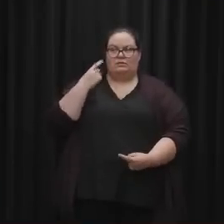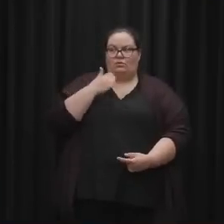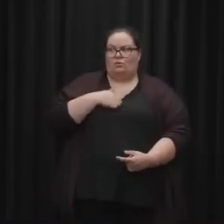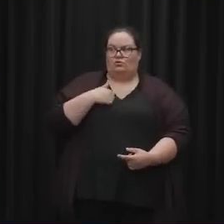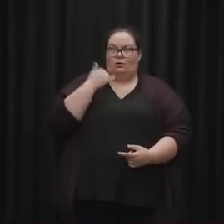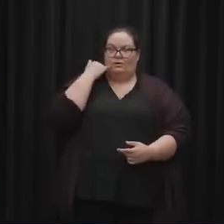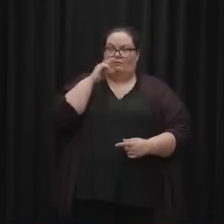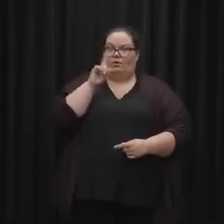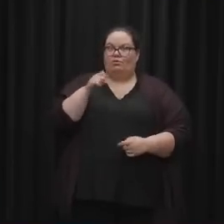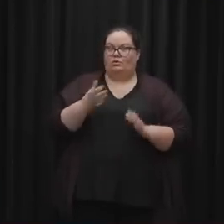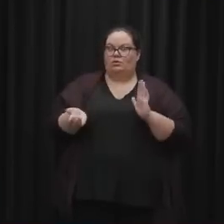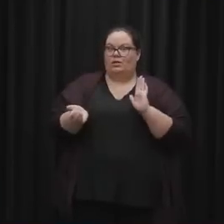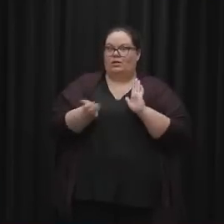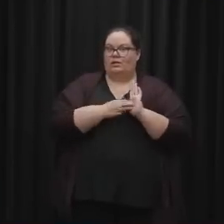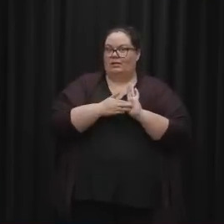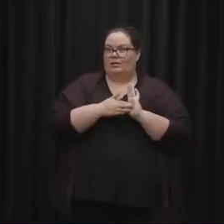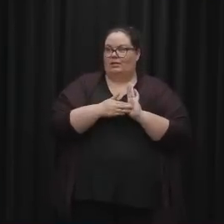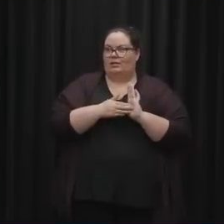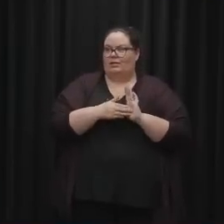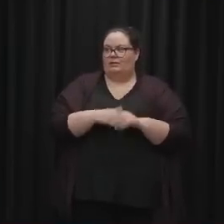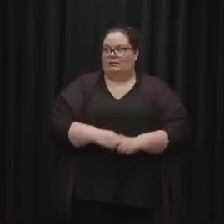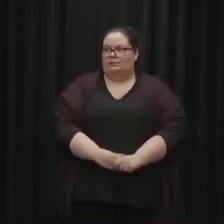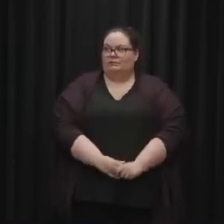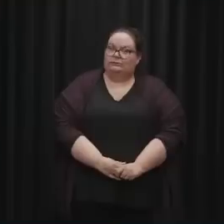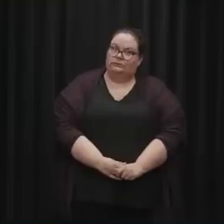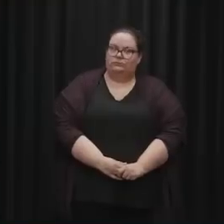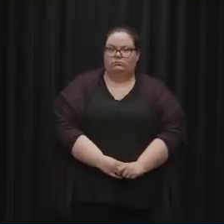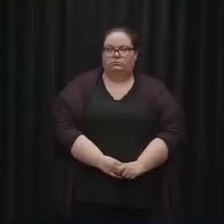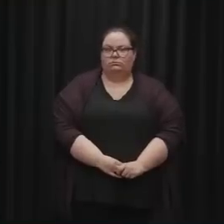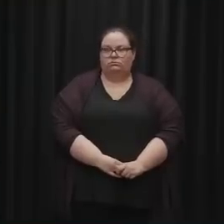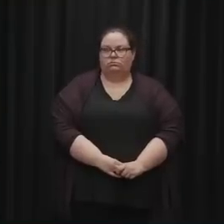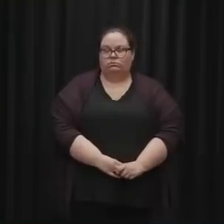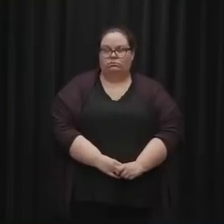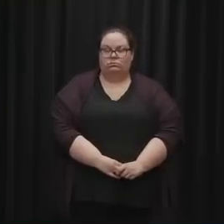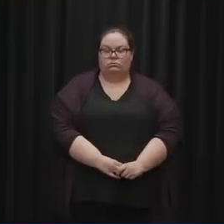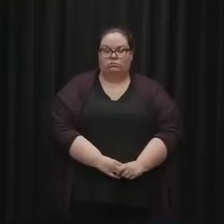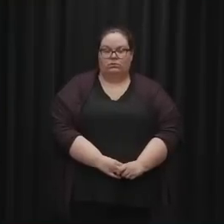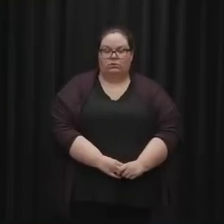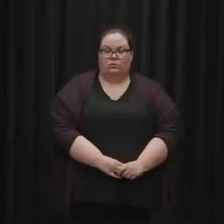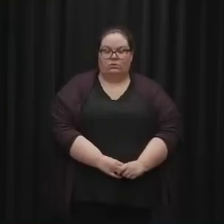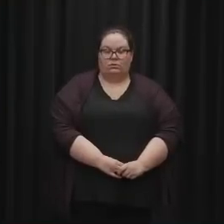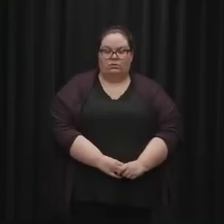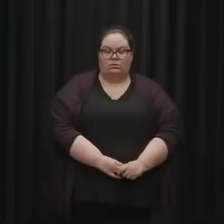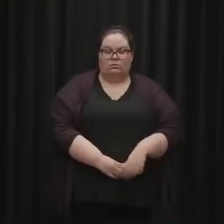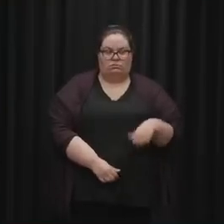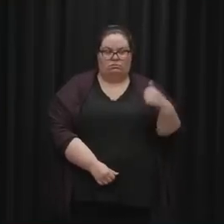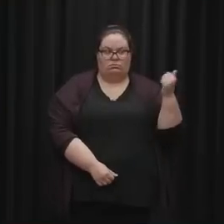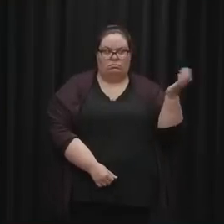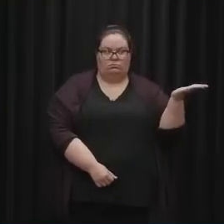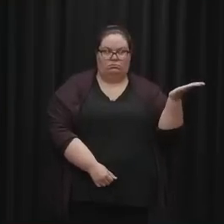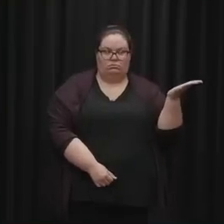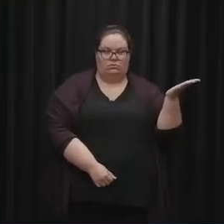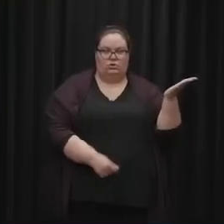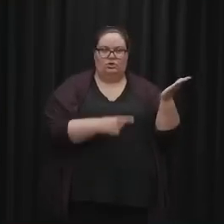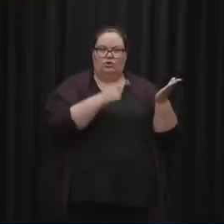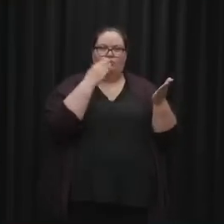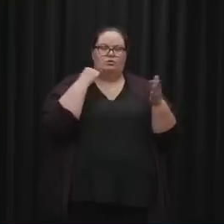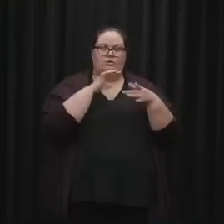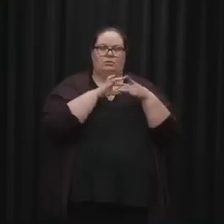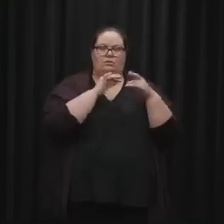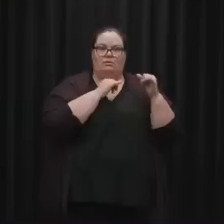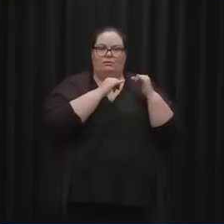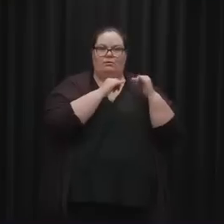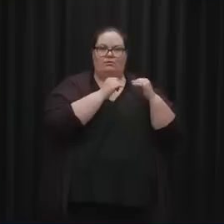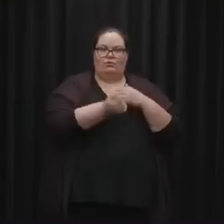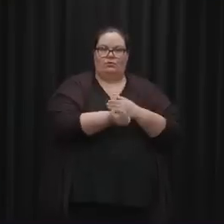apologize if I'm covering ground that's already been repeated. But Premier Higgs, you said in an interview with